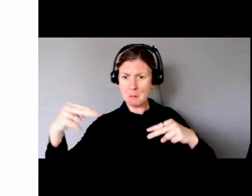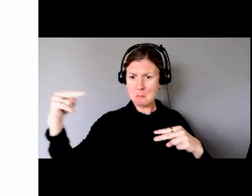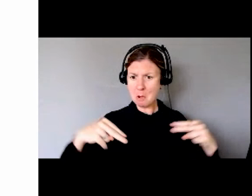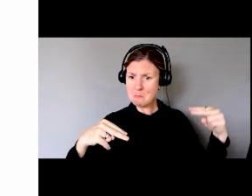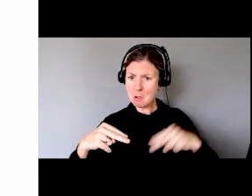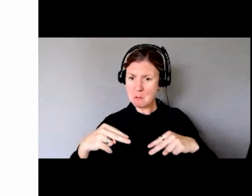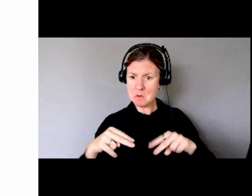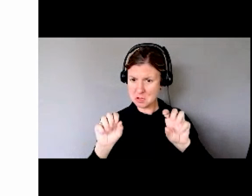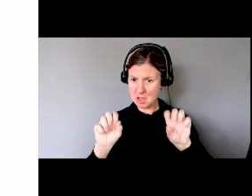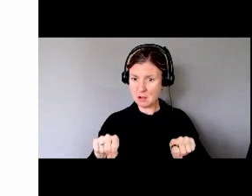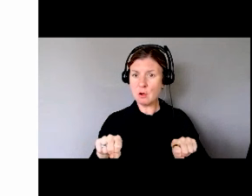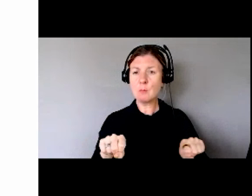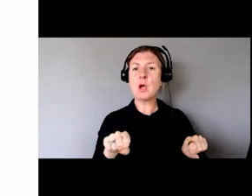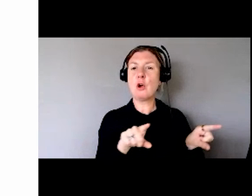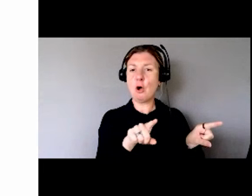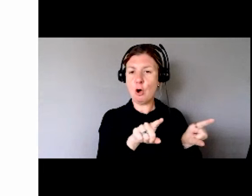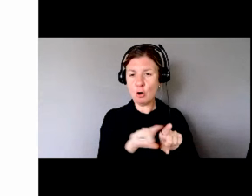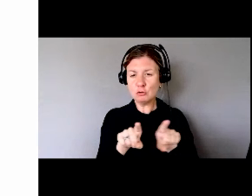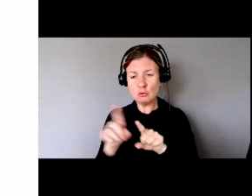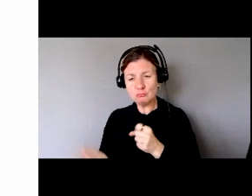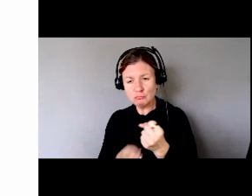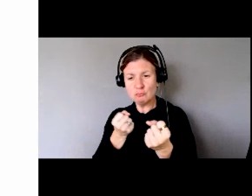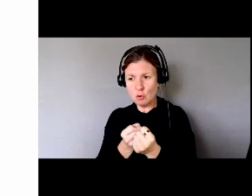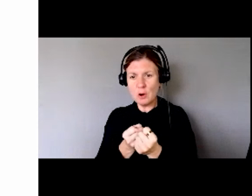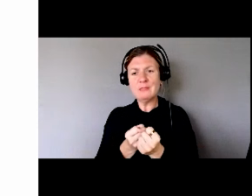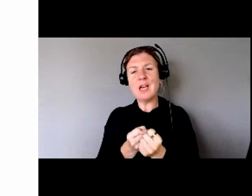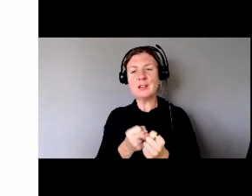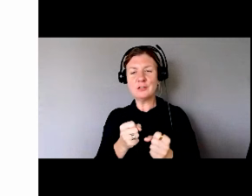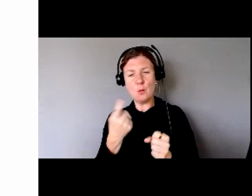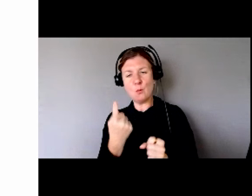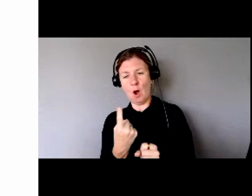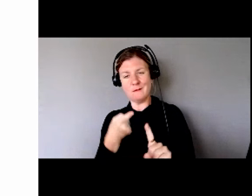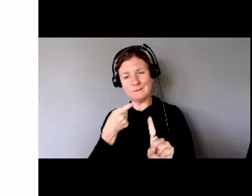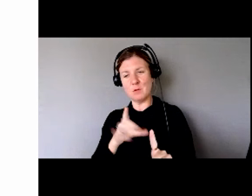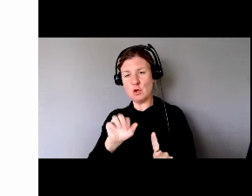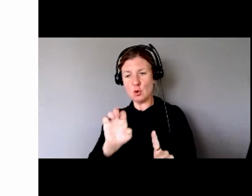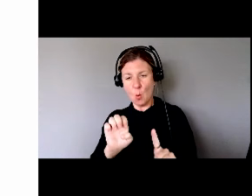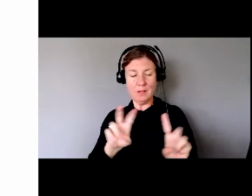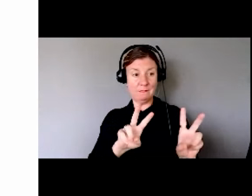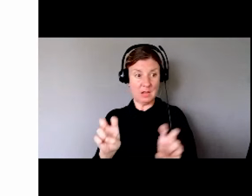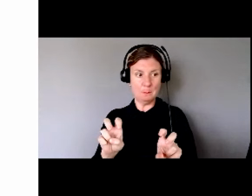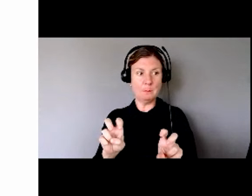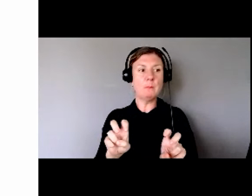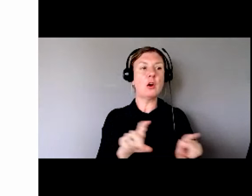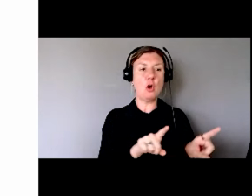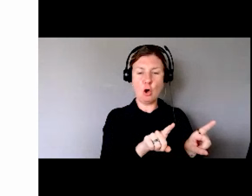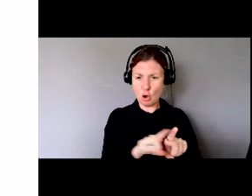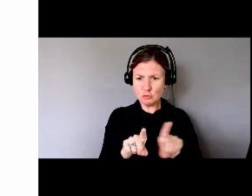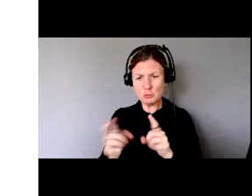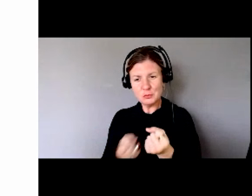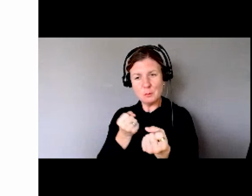a core theme, all while responding to the architecture and character of the